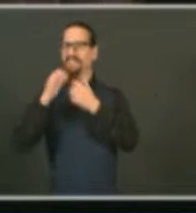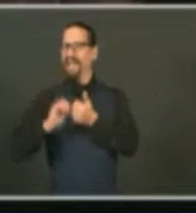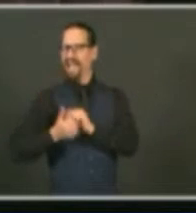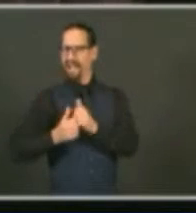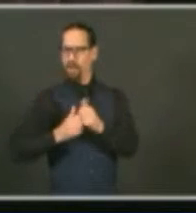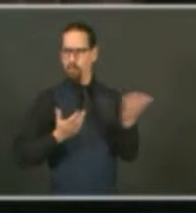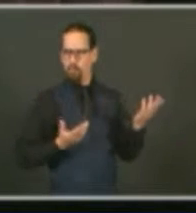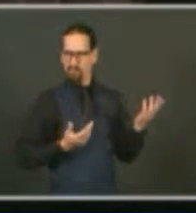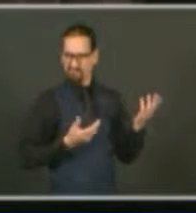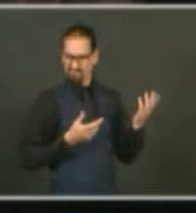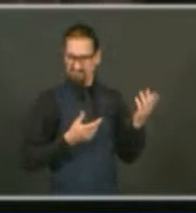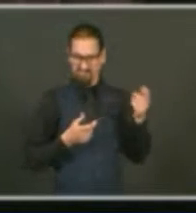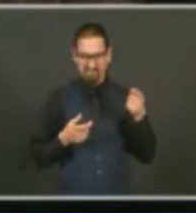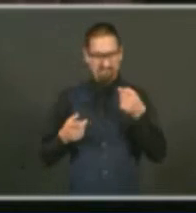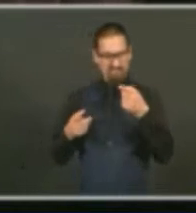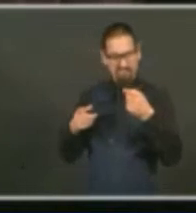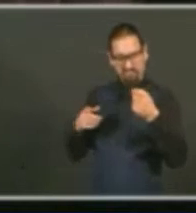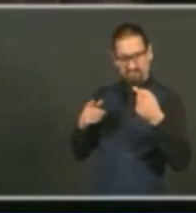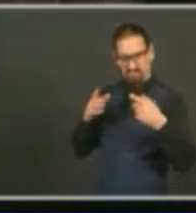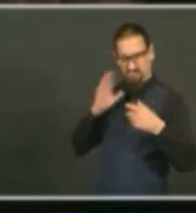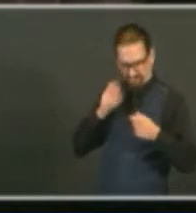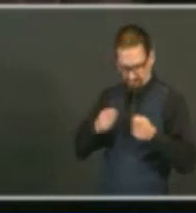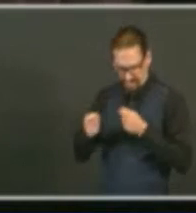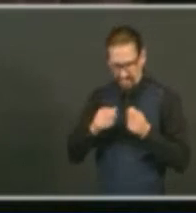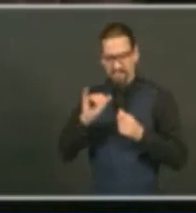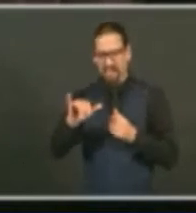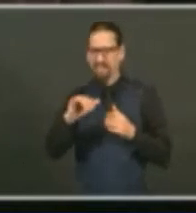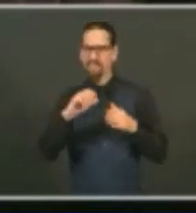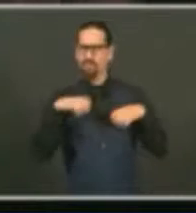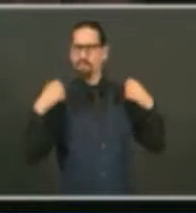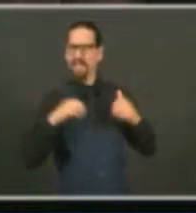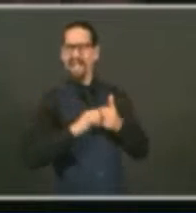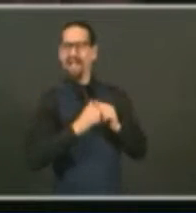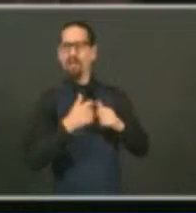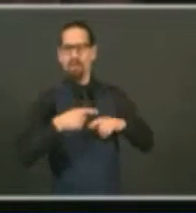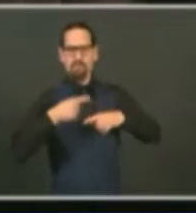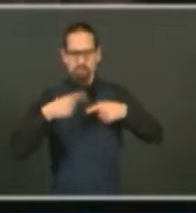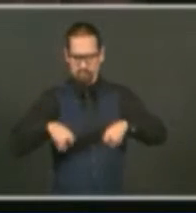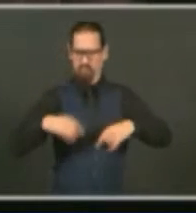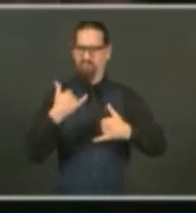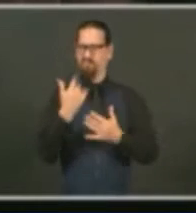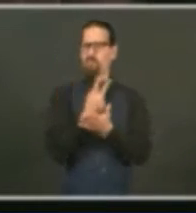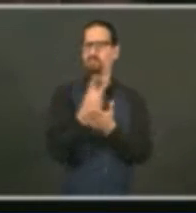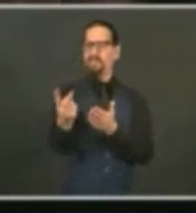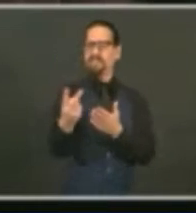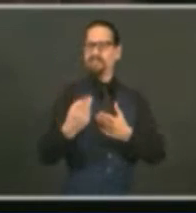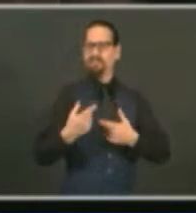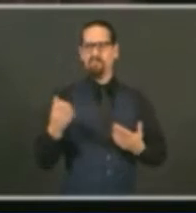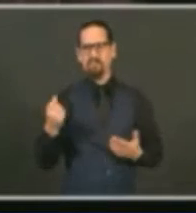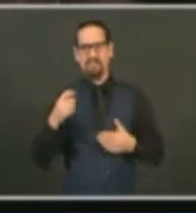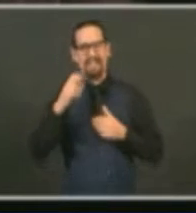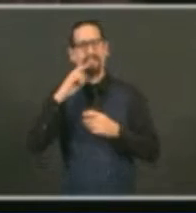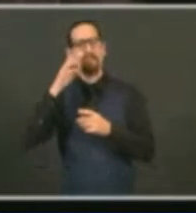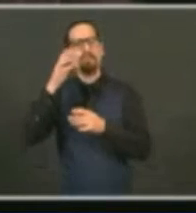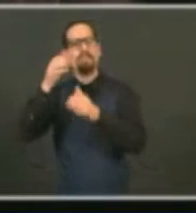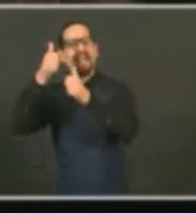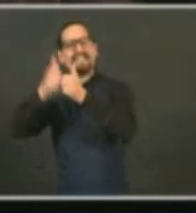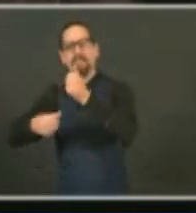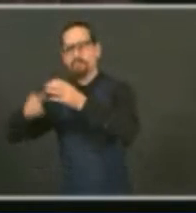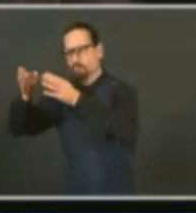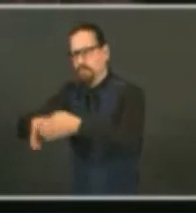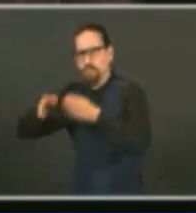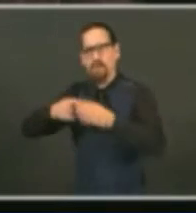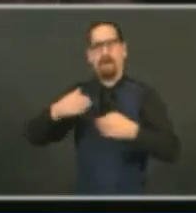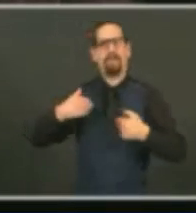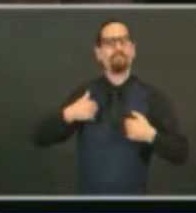gyms? Are you going to check? How do you manage through this pause when there's going to be person after person that has a specific reason why they should be